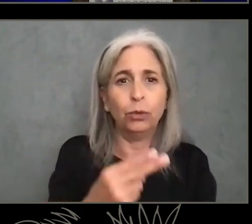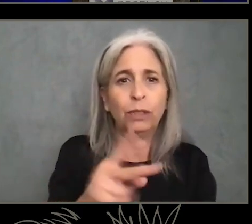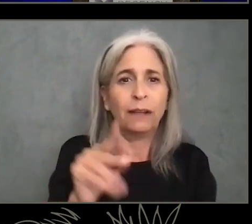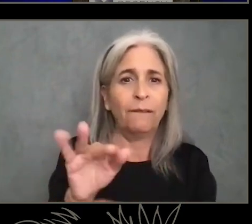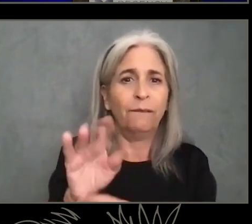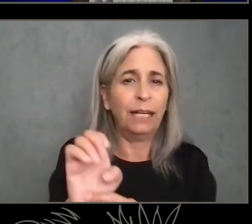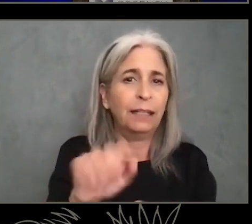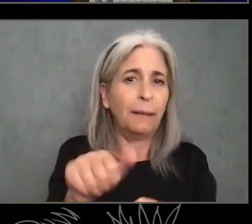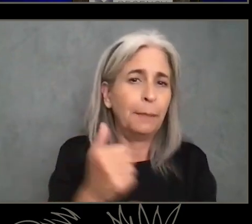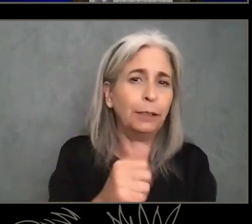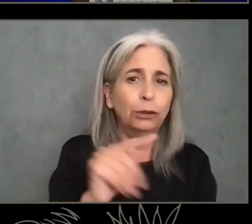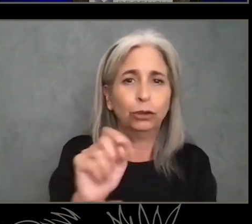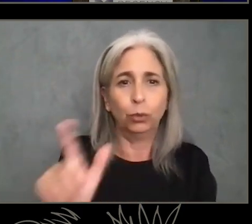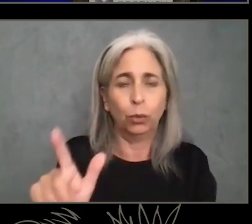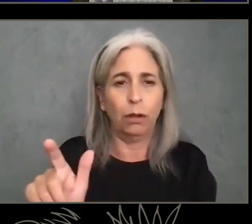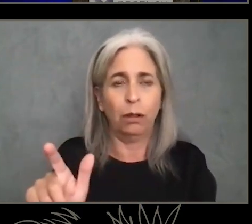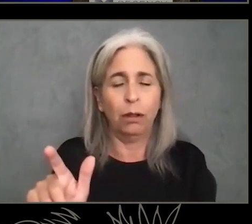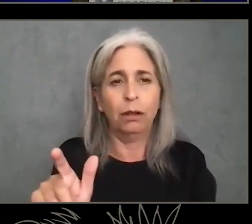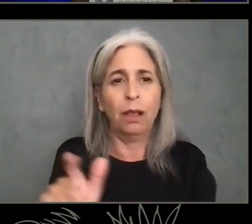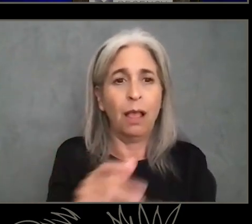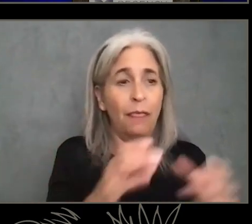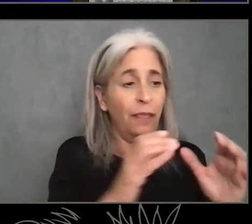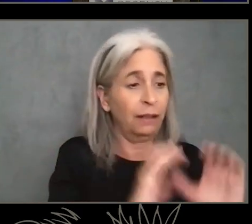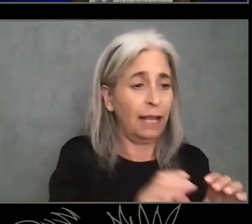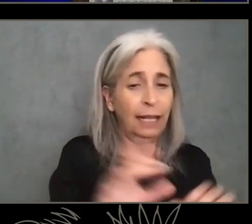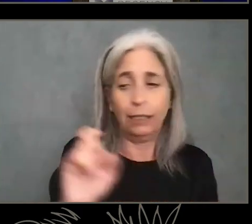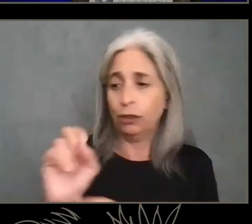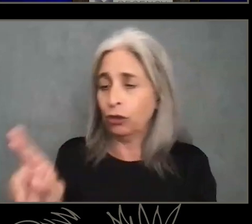of constrained between this client and server